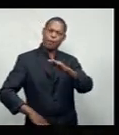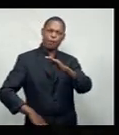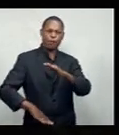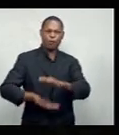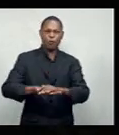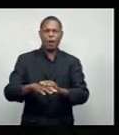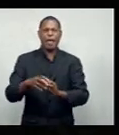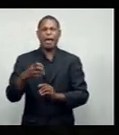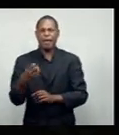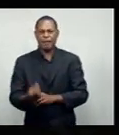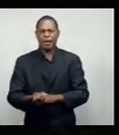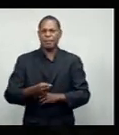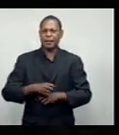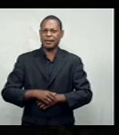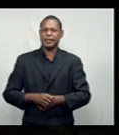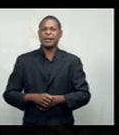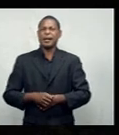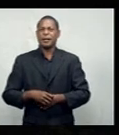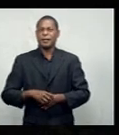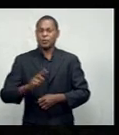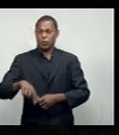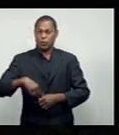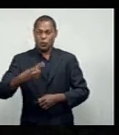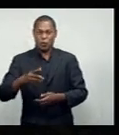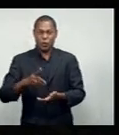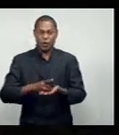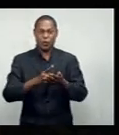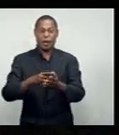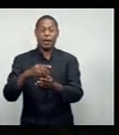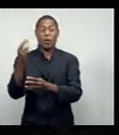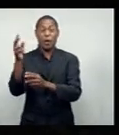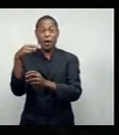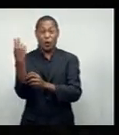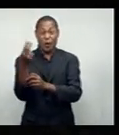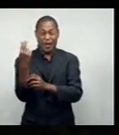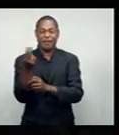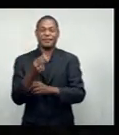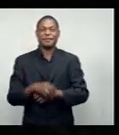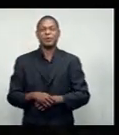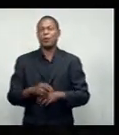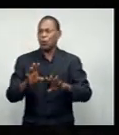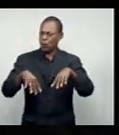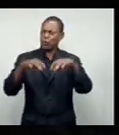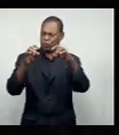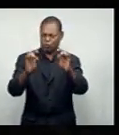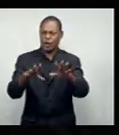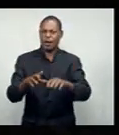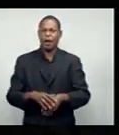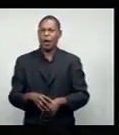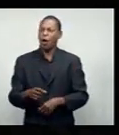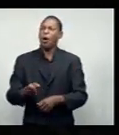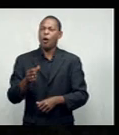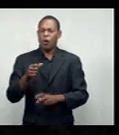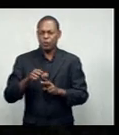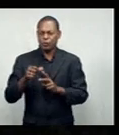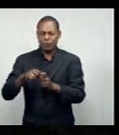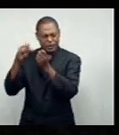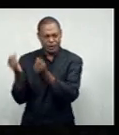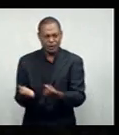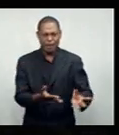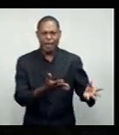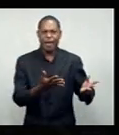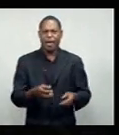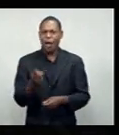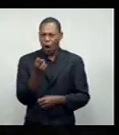ambulances will be donated tomorrow. And Josiah, in addition to all of this, Australia is also supplying oxygen equipment,